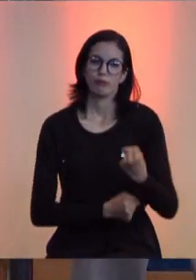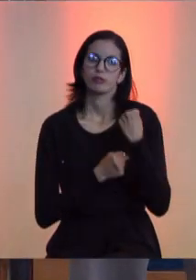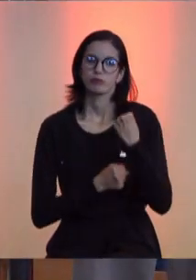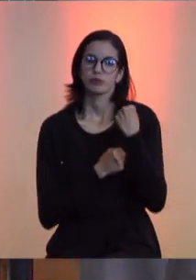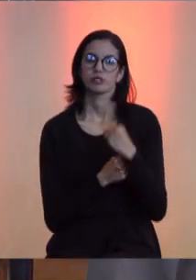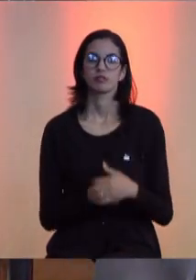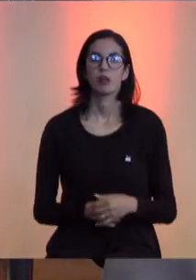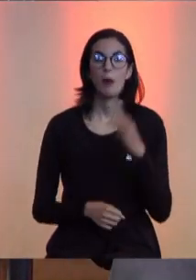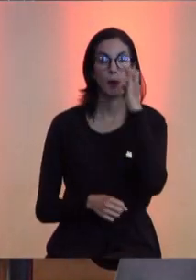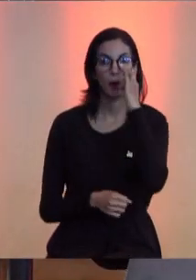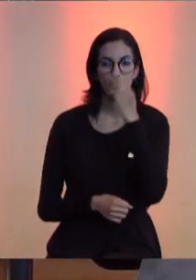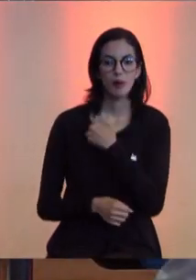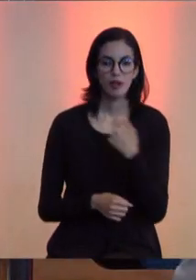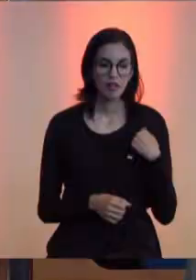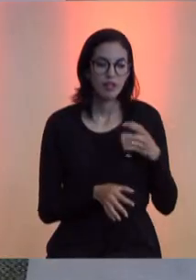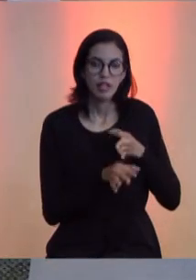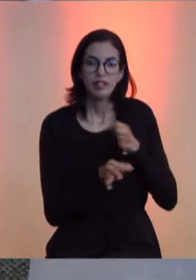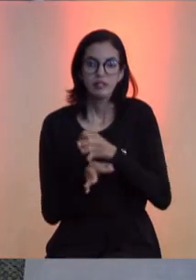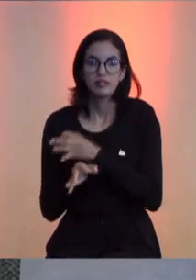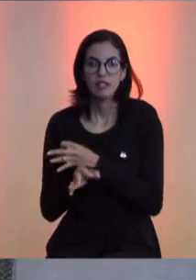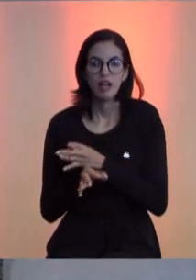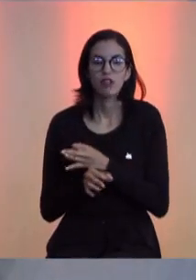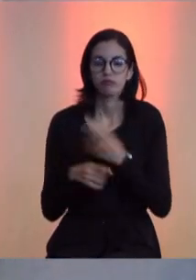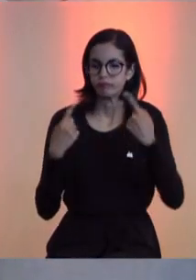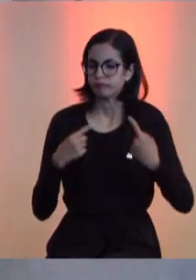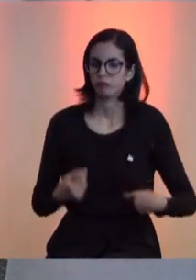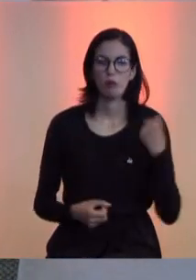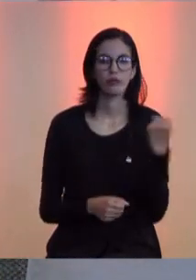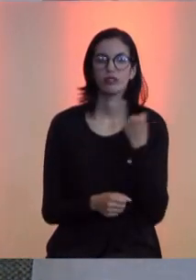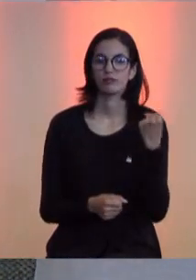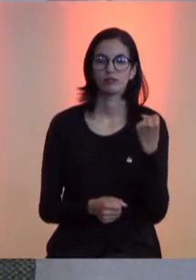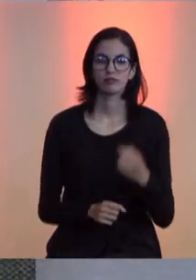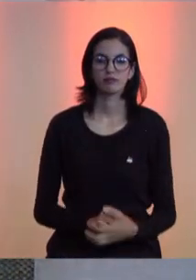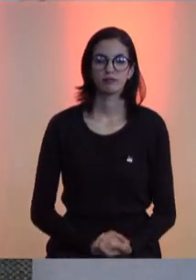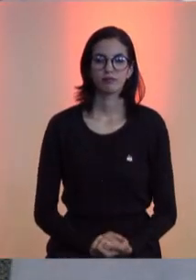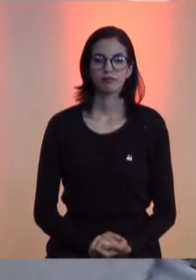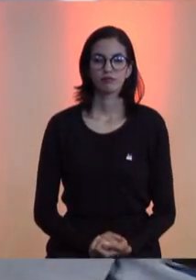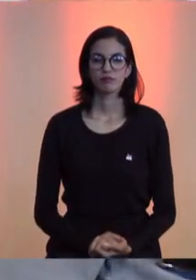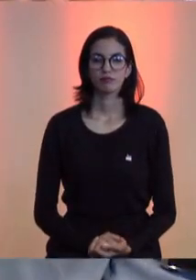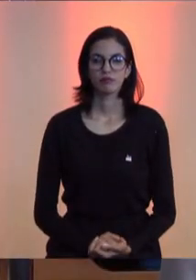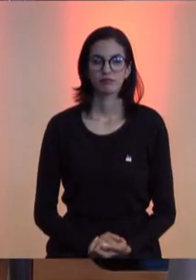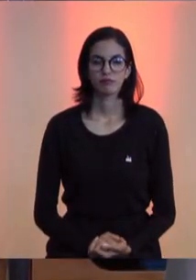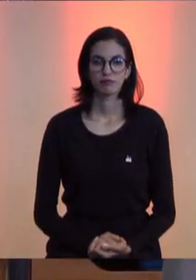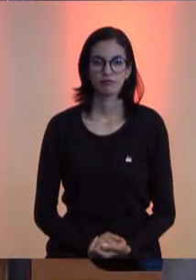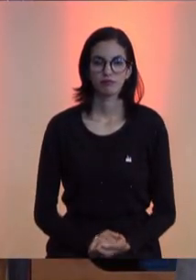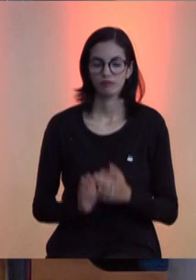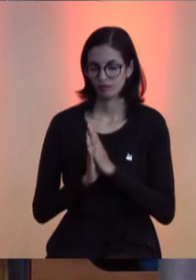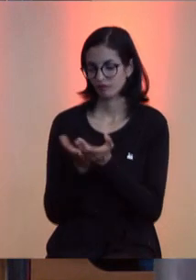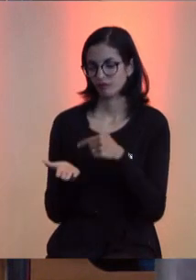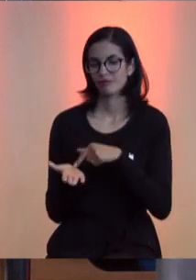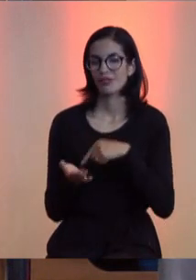Los padres enseñaron varias cosas en su vida. And when I read the Bible, I use my holy imagination. Cuando leo la Biblia, uso